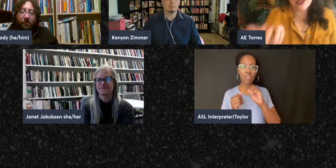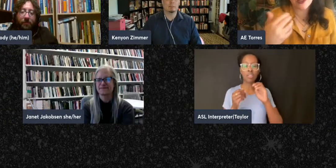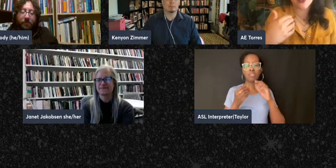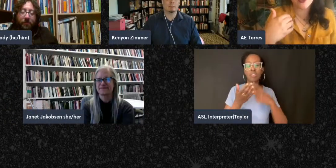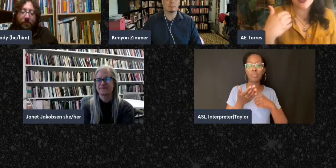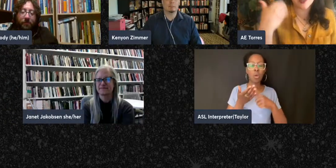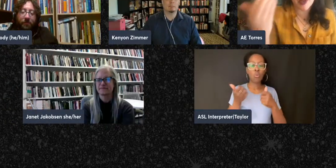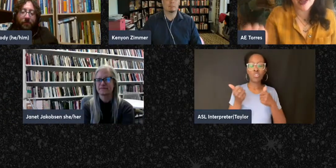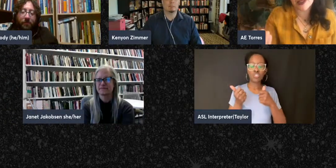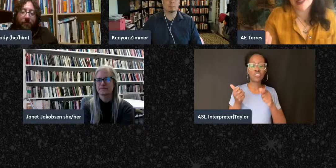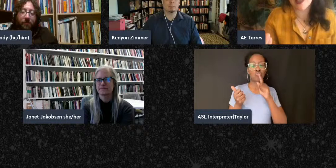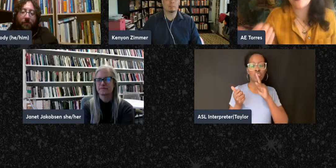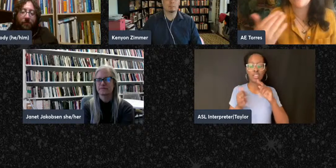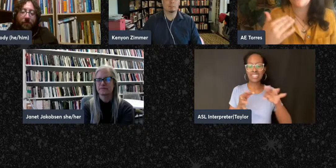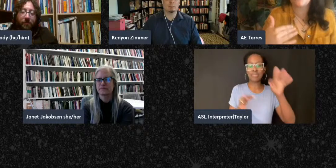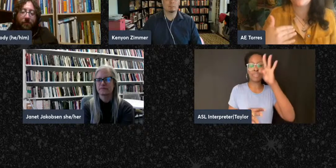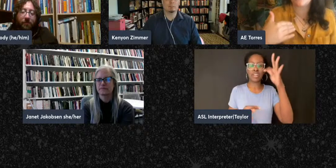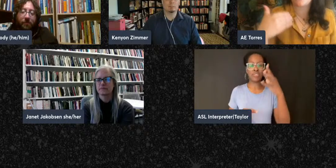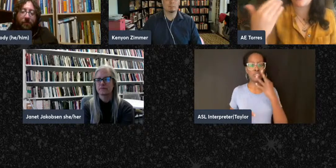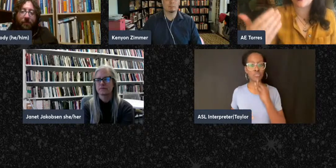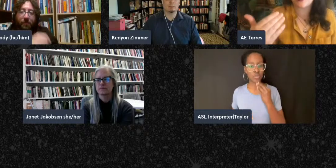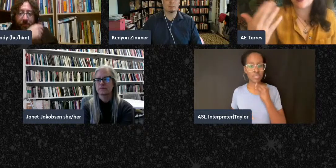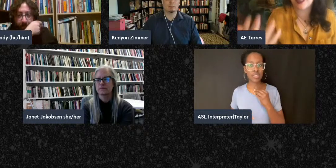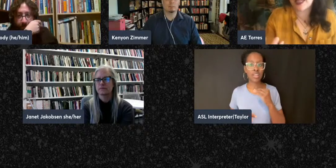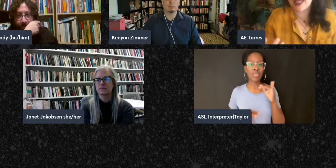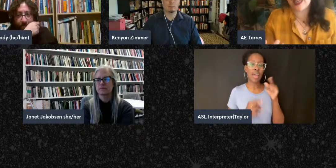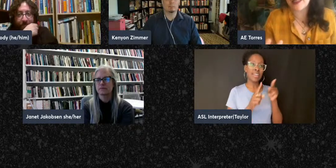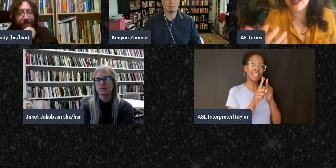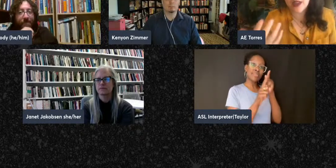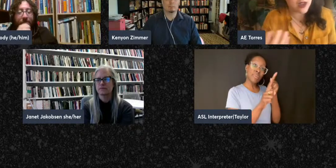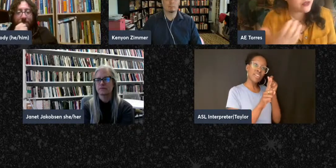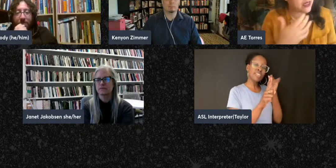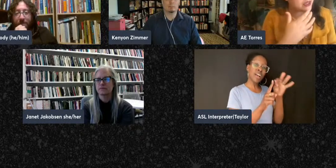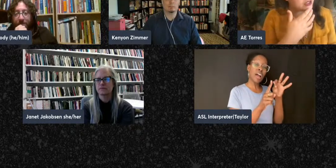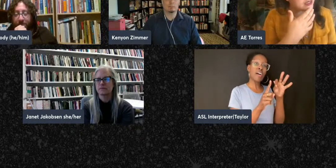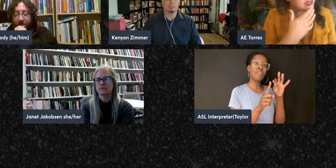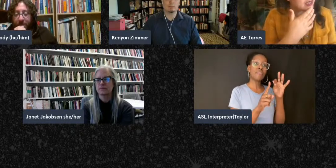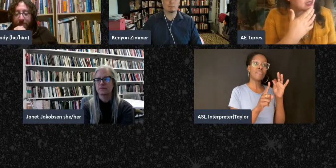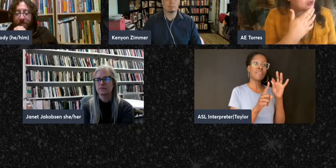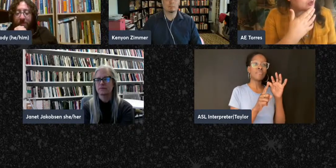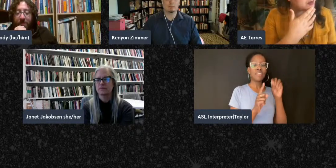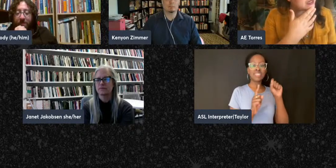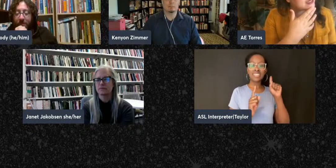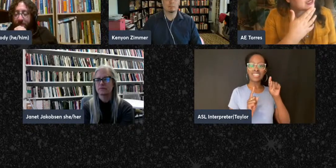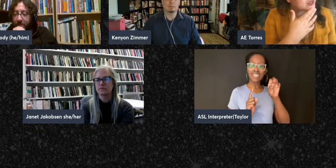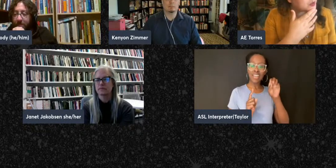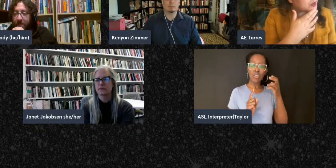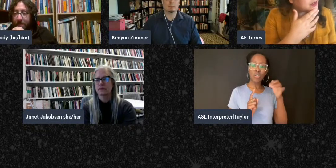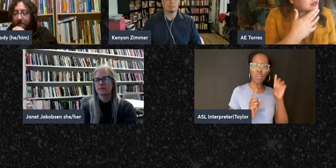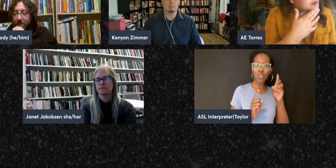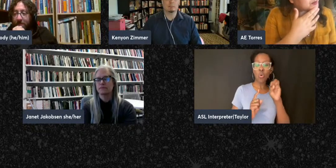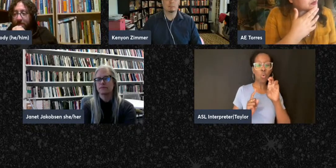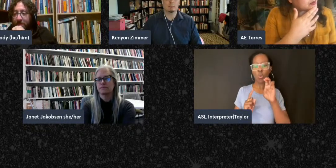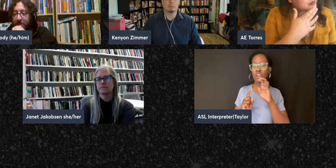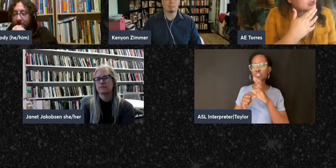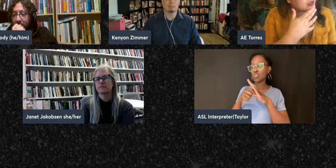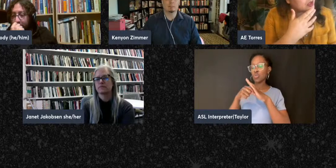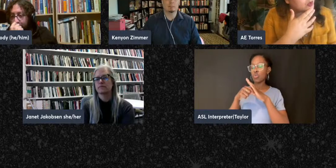Is it to aspire to statehood or is it to resist the idea of the nation state? And Goldman says, quote,